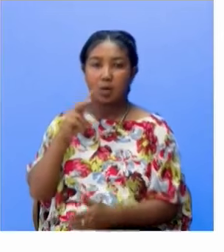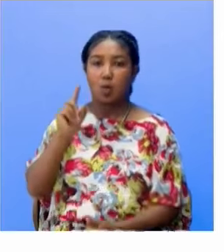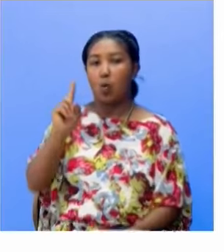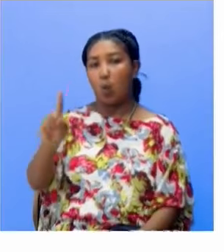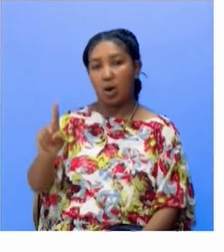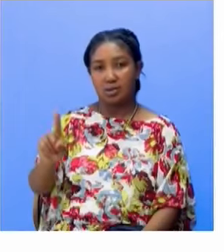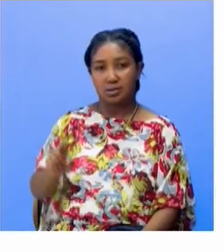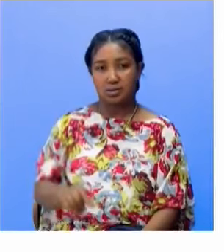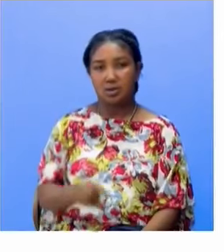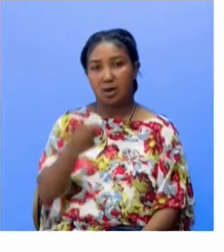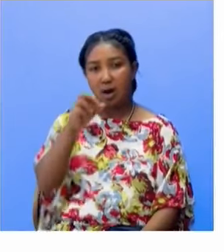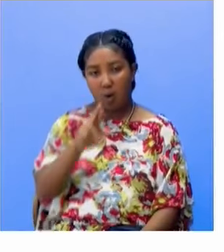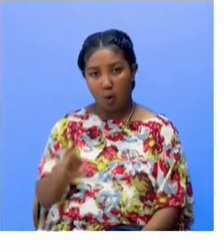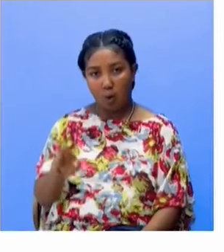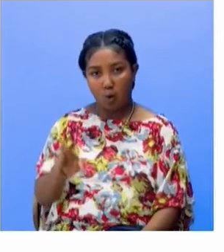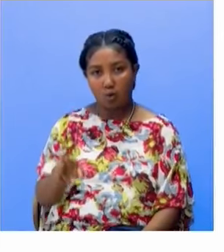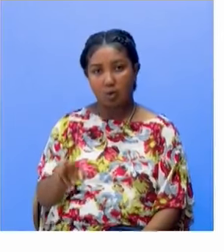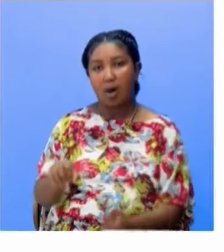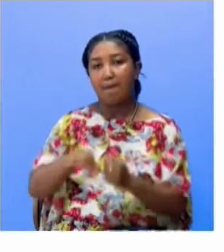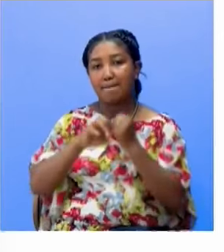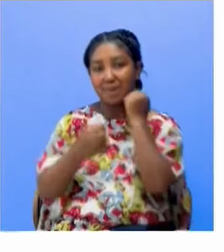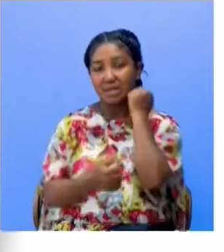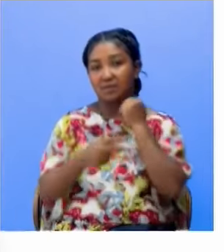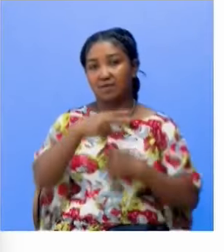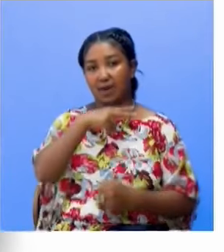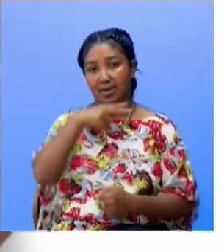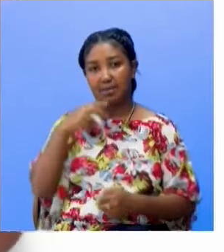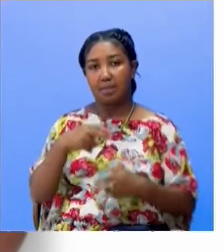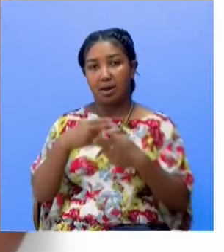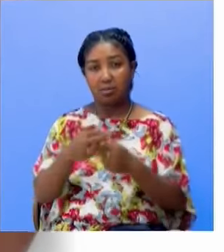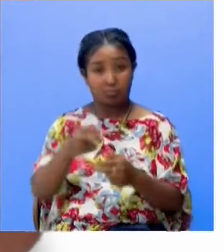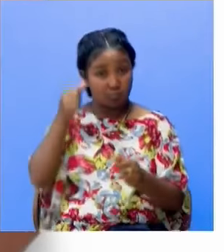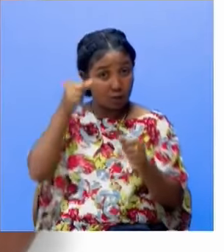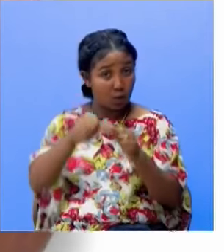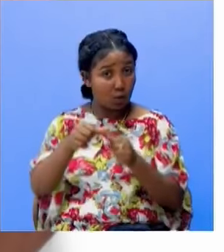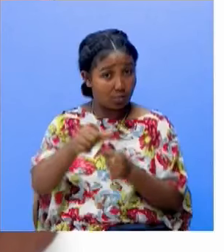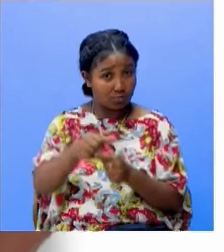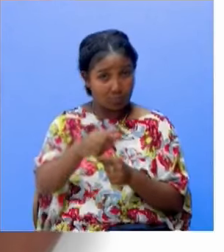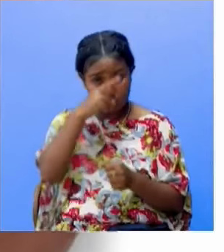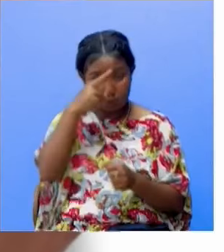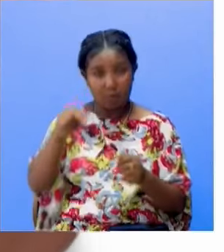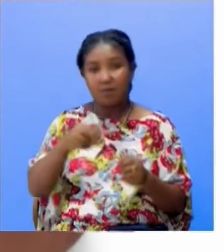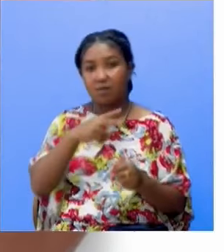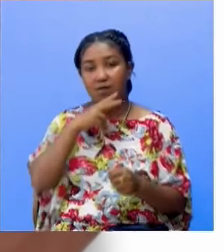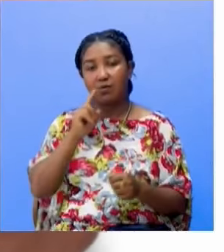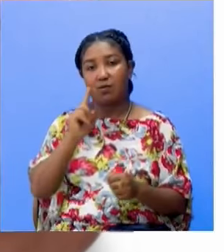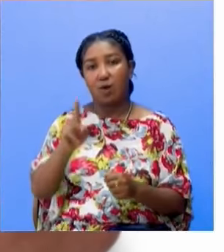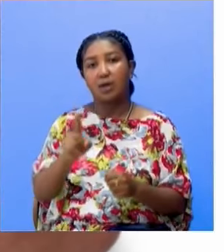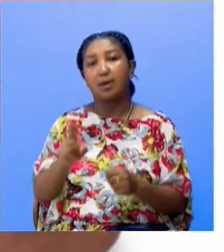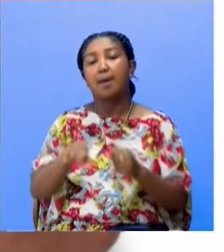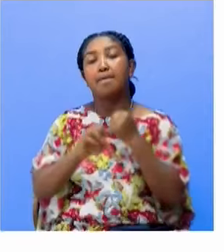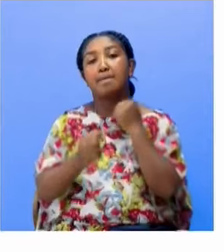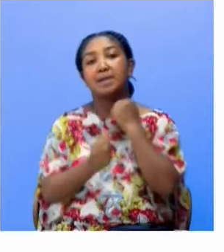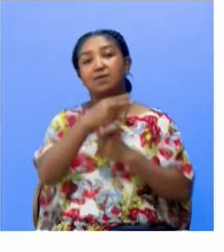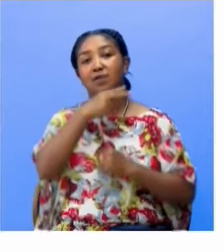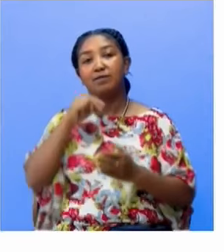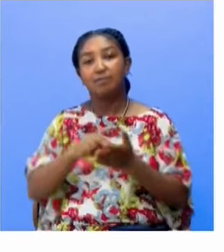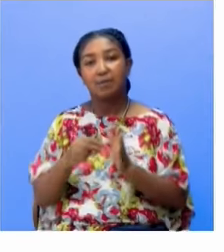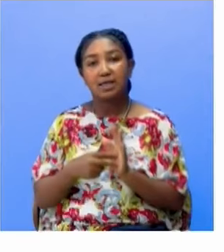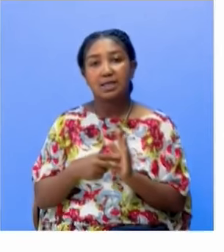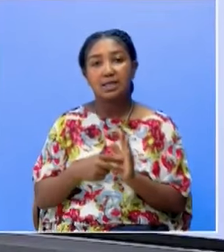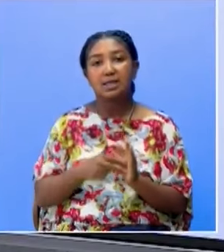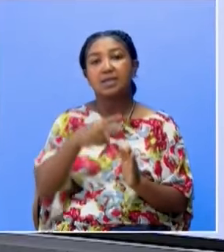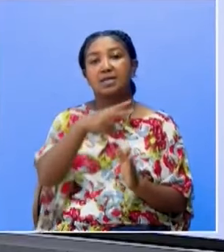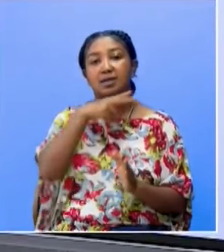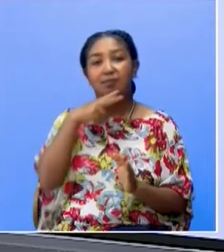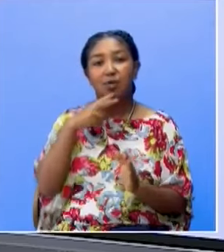1 or base verb. Bear in your mind, it should be base verb. Base verb means the